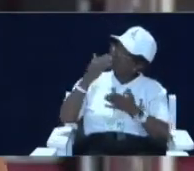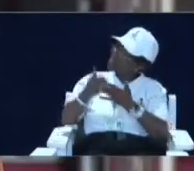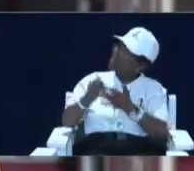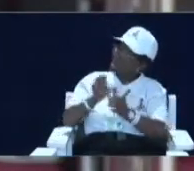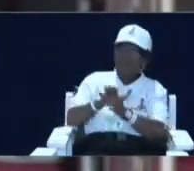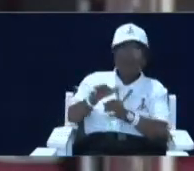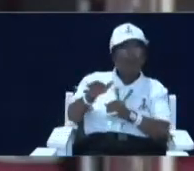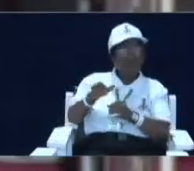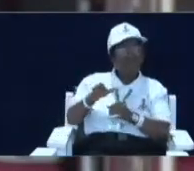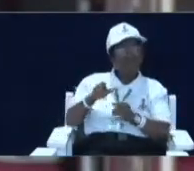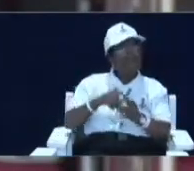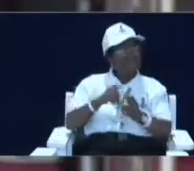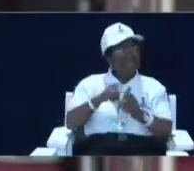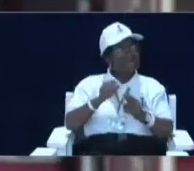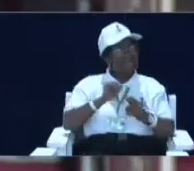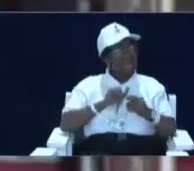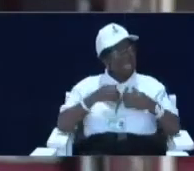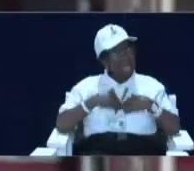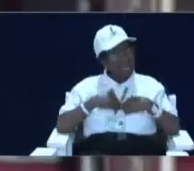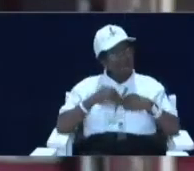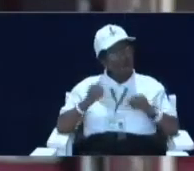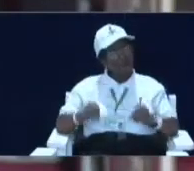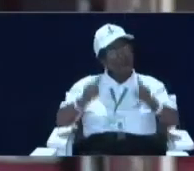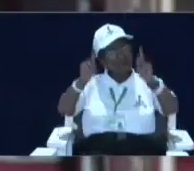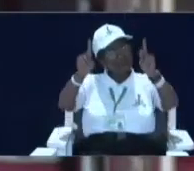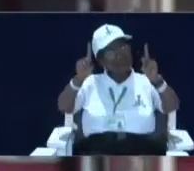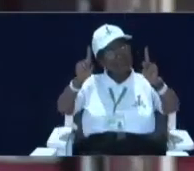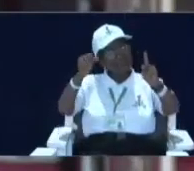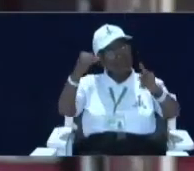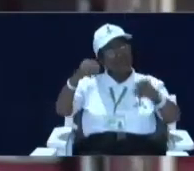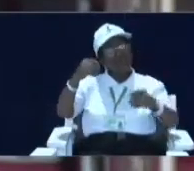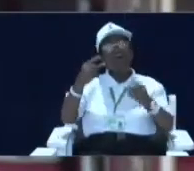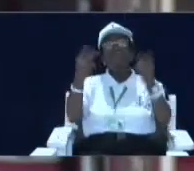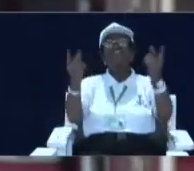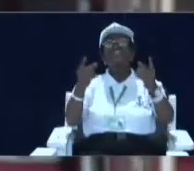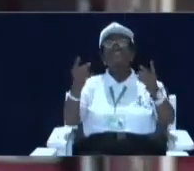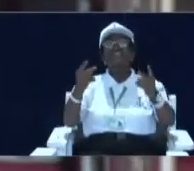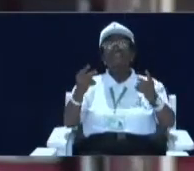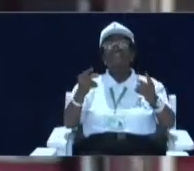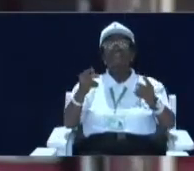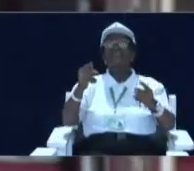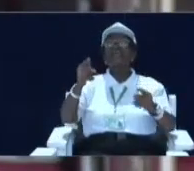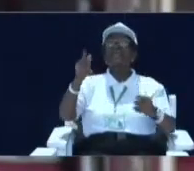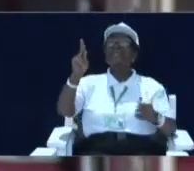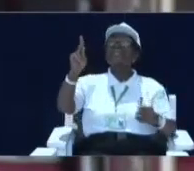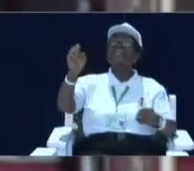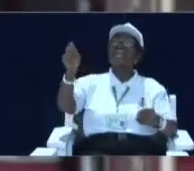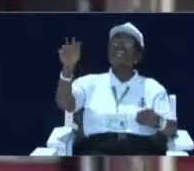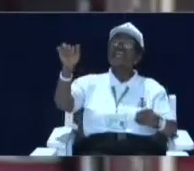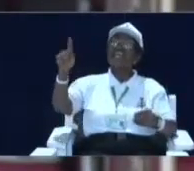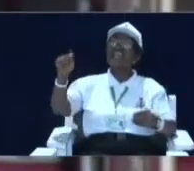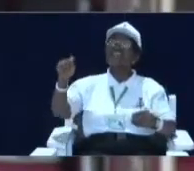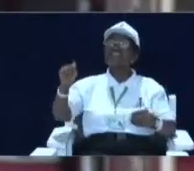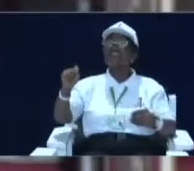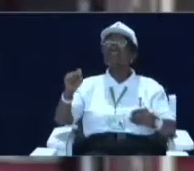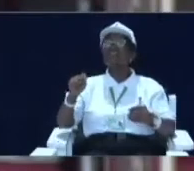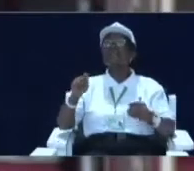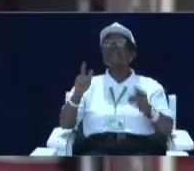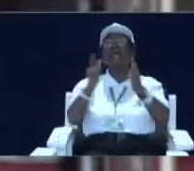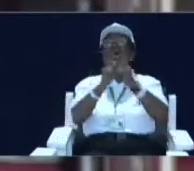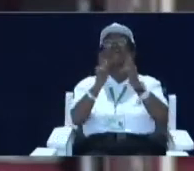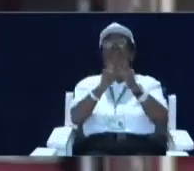And then I had an opportunity of visiting Kenneth Hagin camp meeting. And I saw